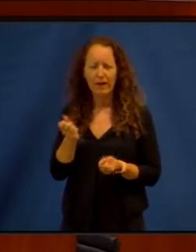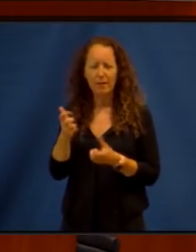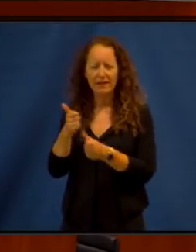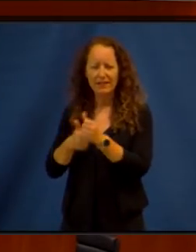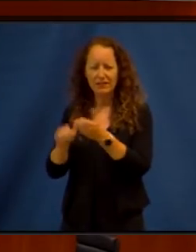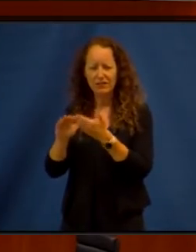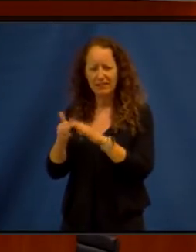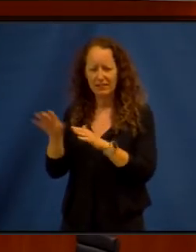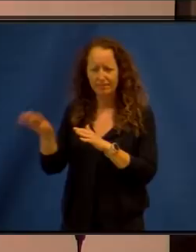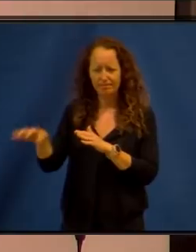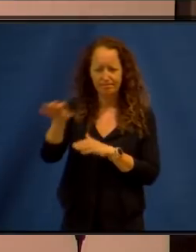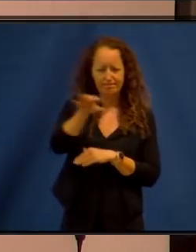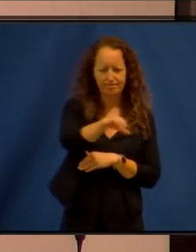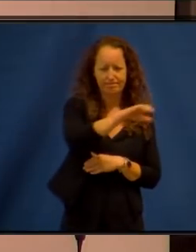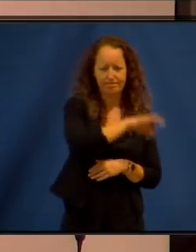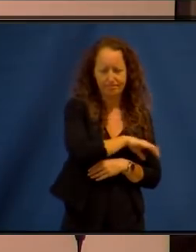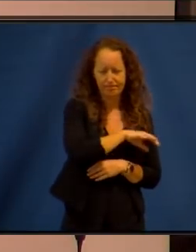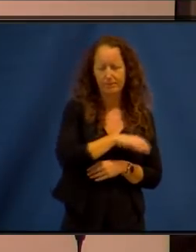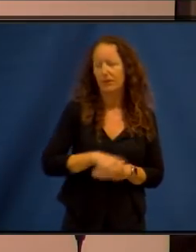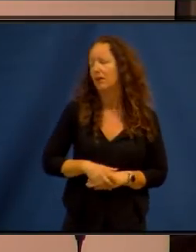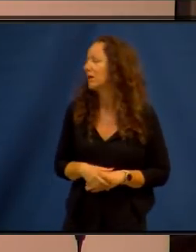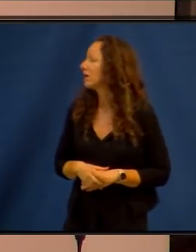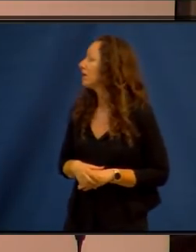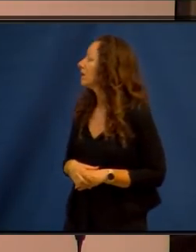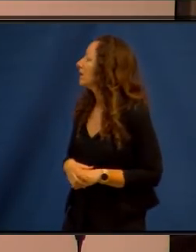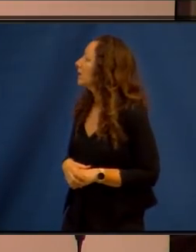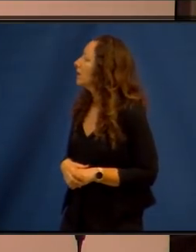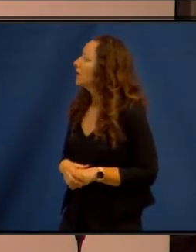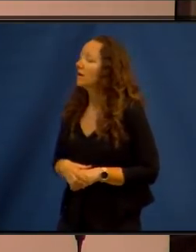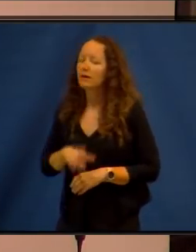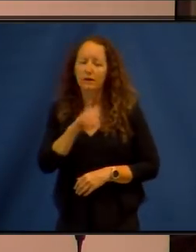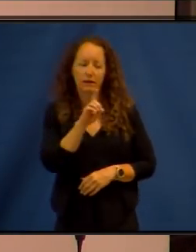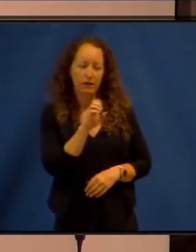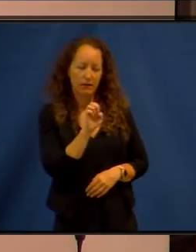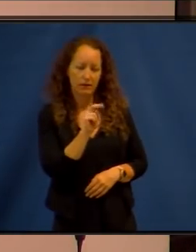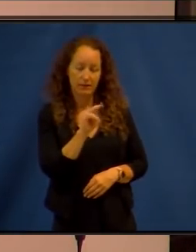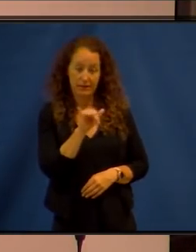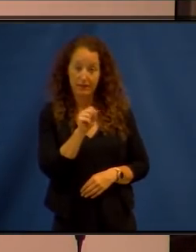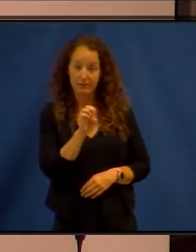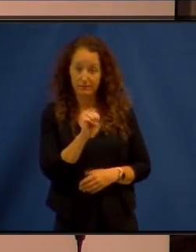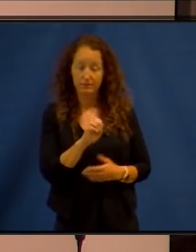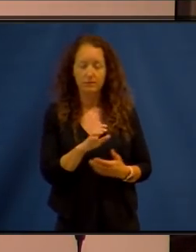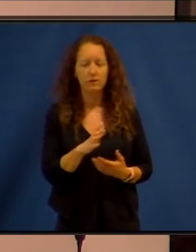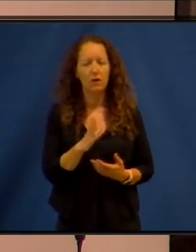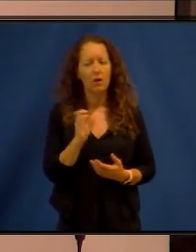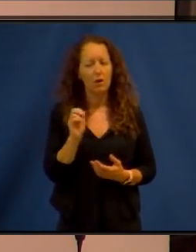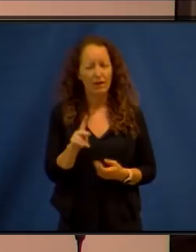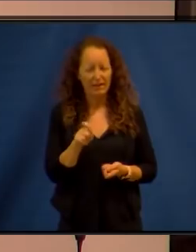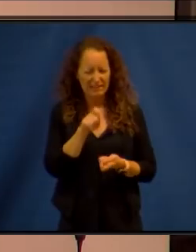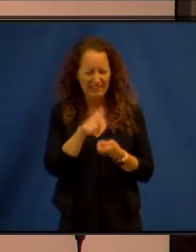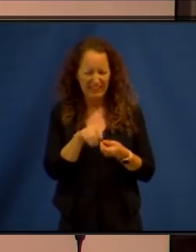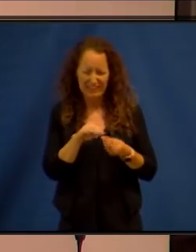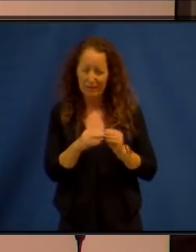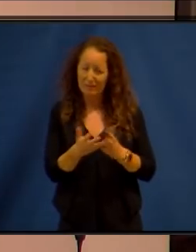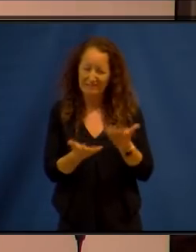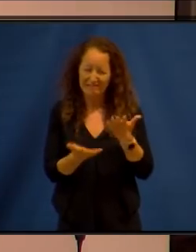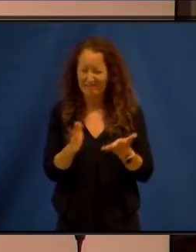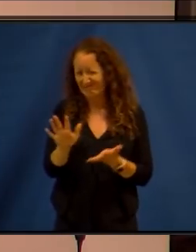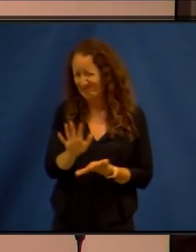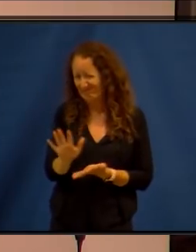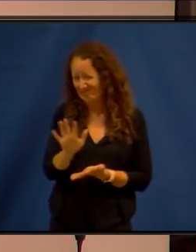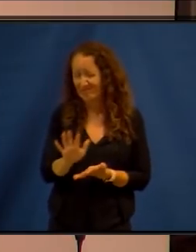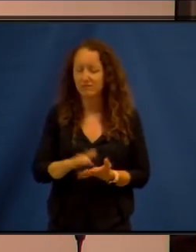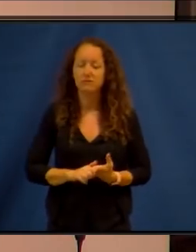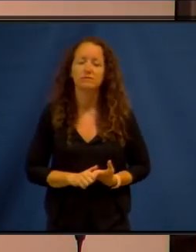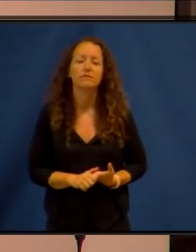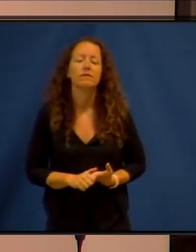So I can tell you that we have, I may not be exact in my numbers, okay? So